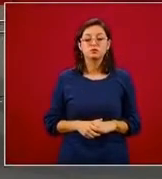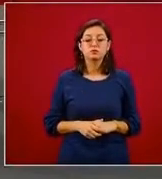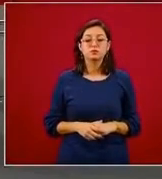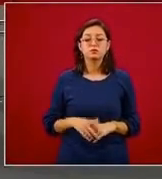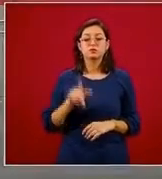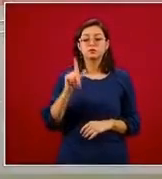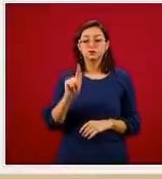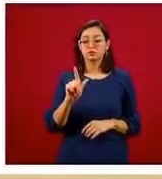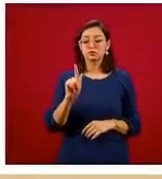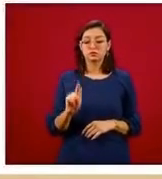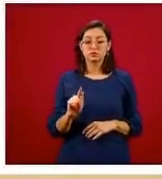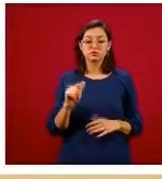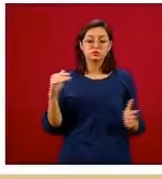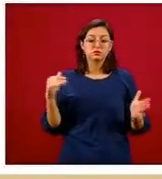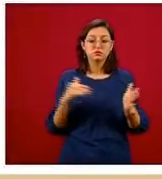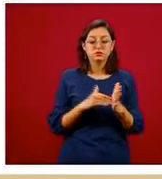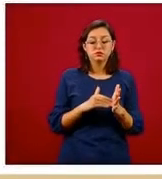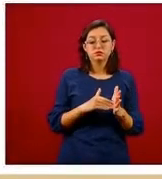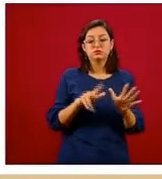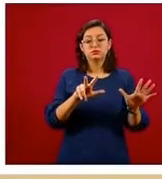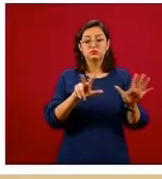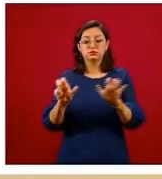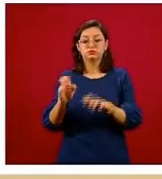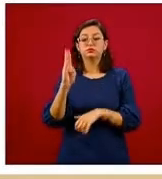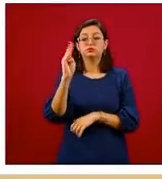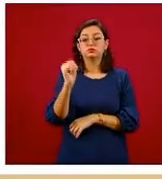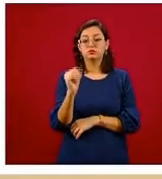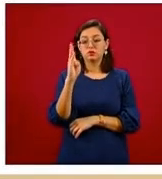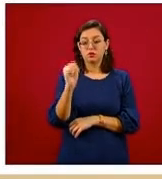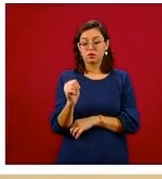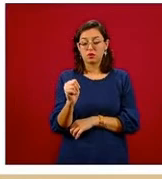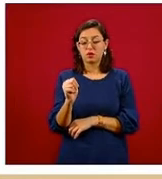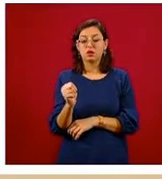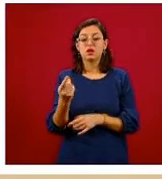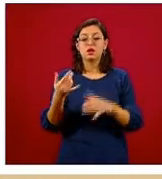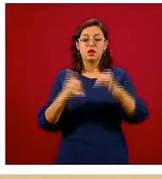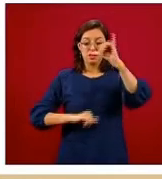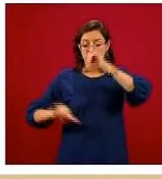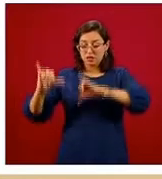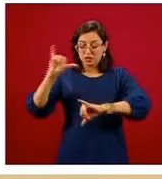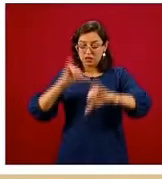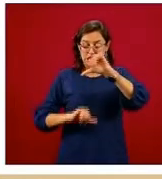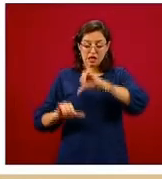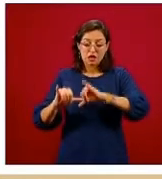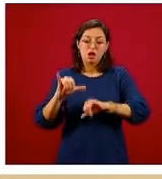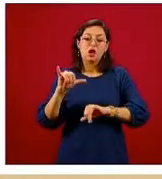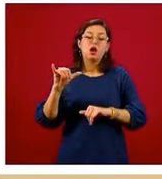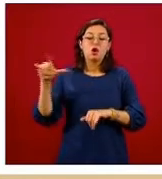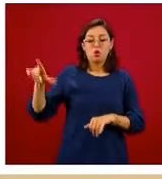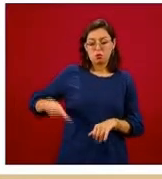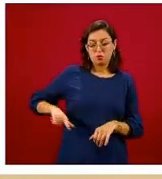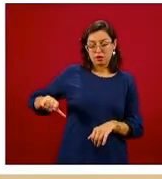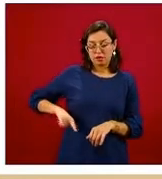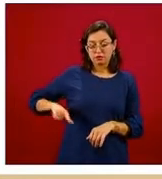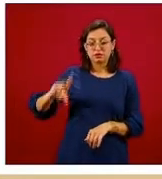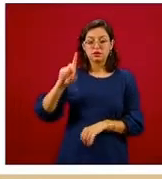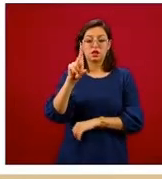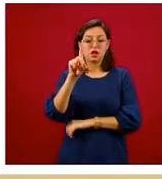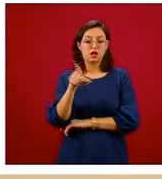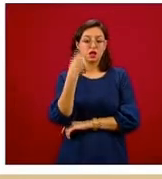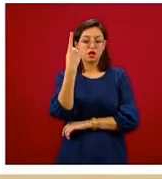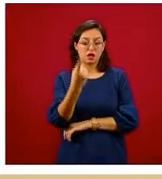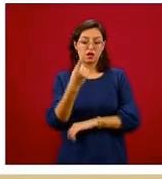according to demand. We give the test. 70,800 109 tests in the